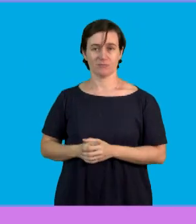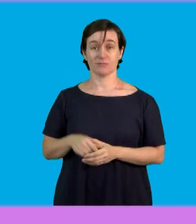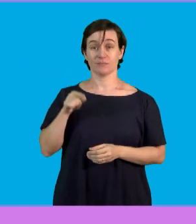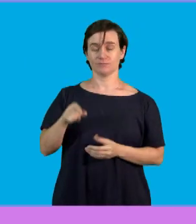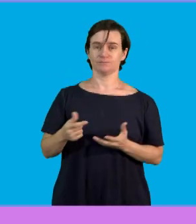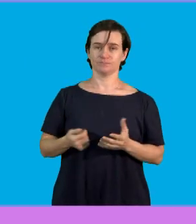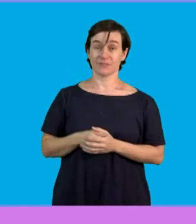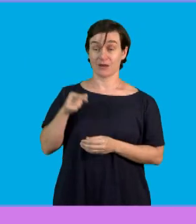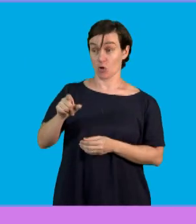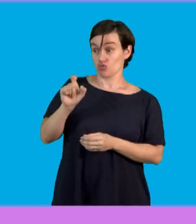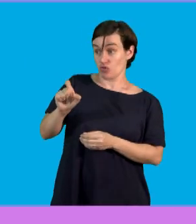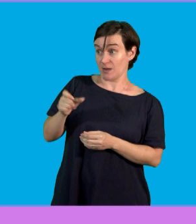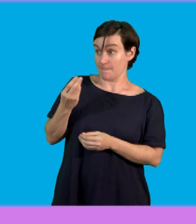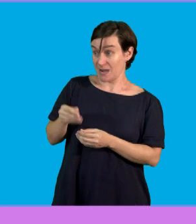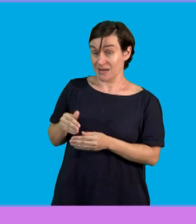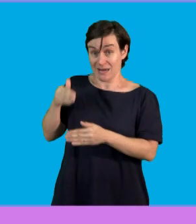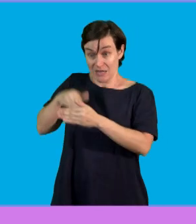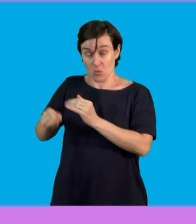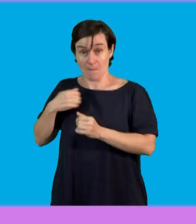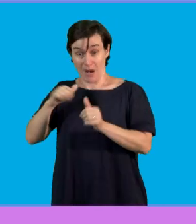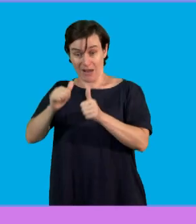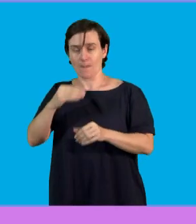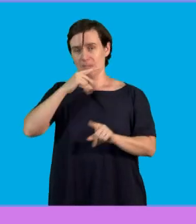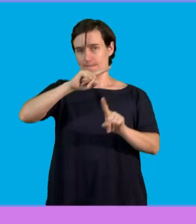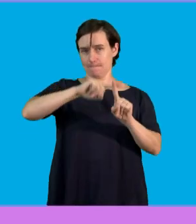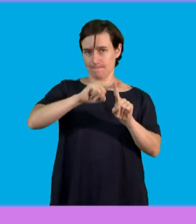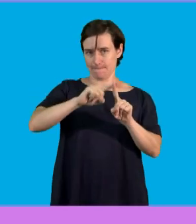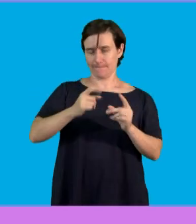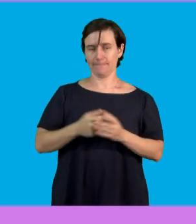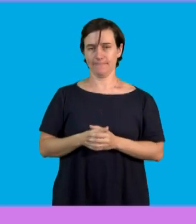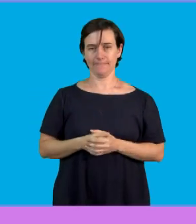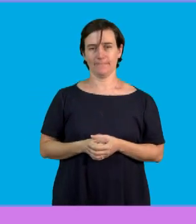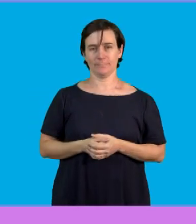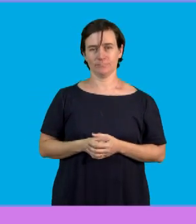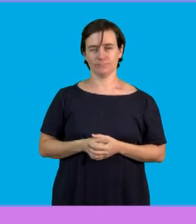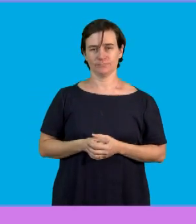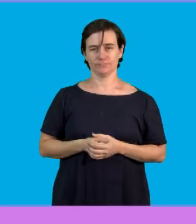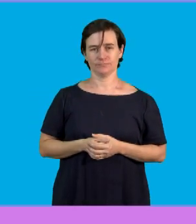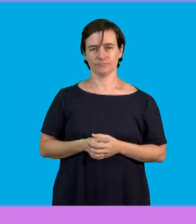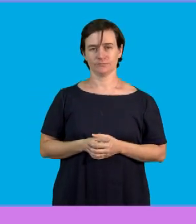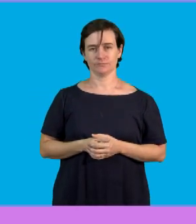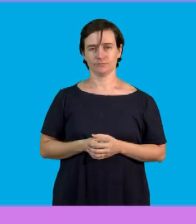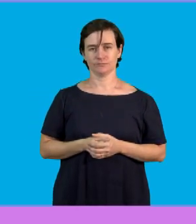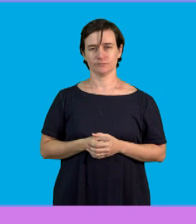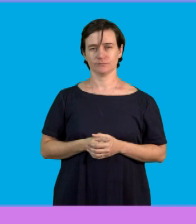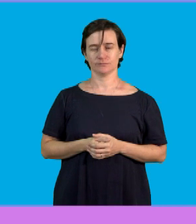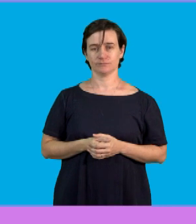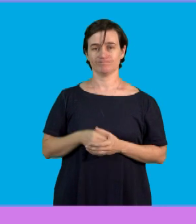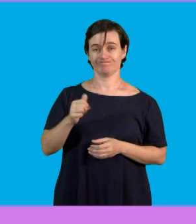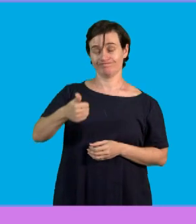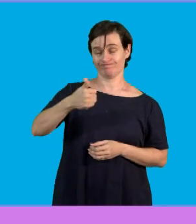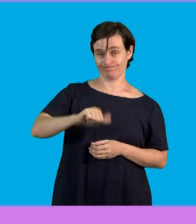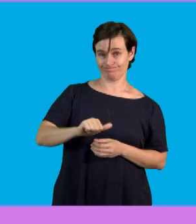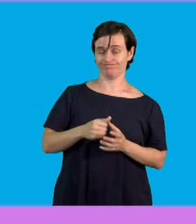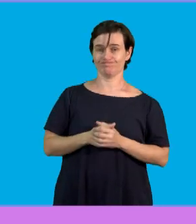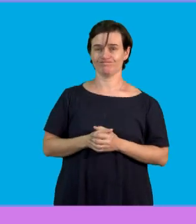see by an indication of a positive sign that there was an amount that was deposited into the account. So moving on